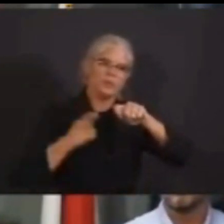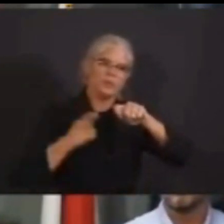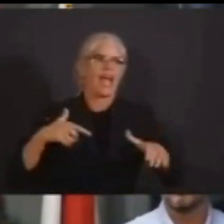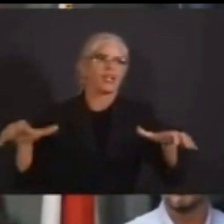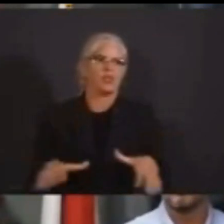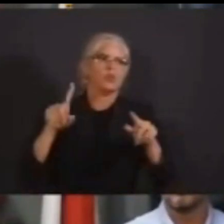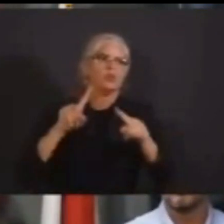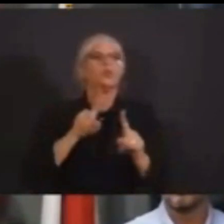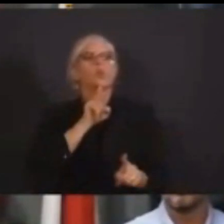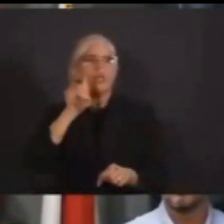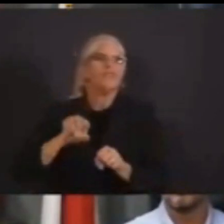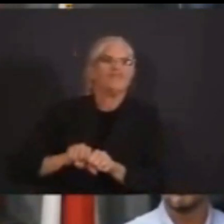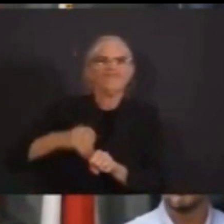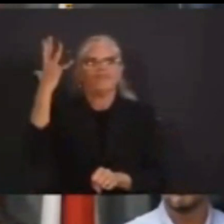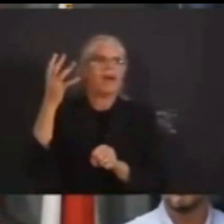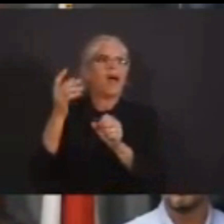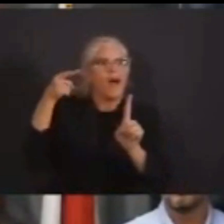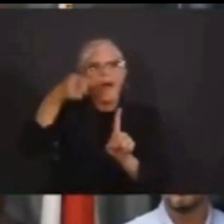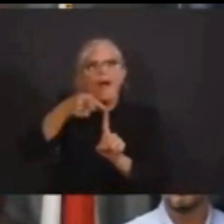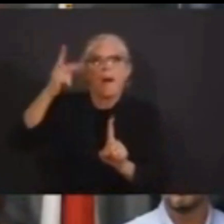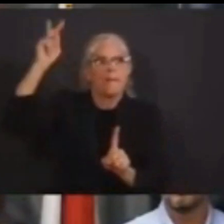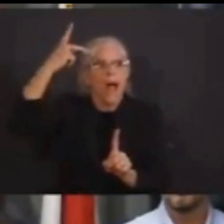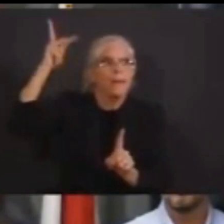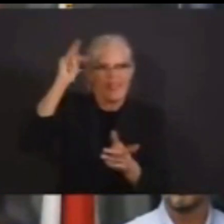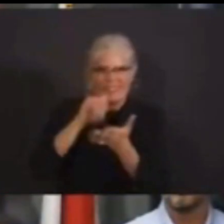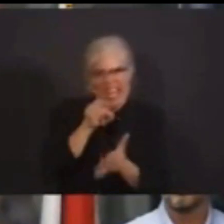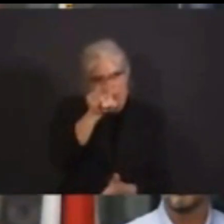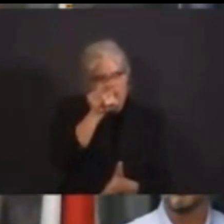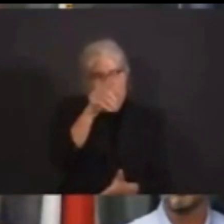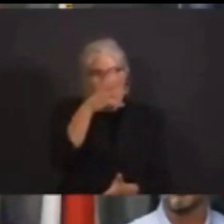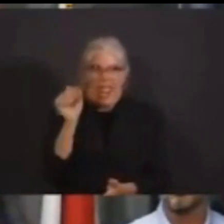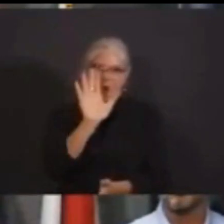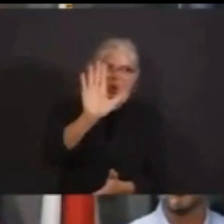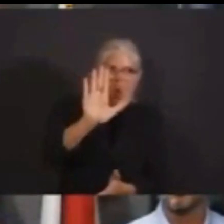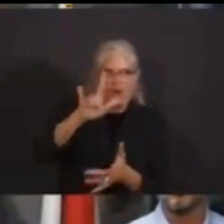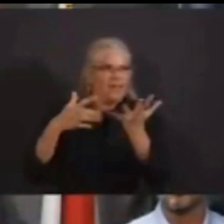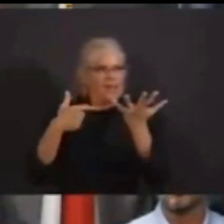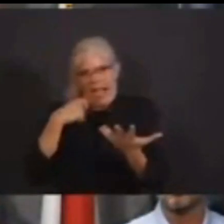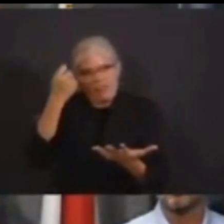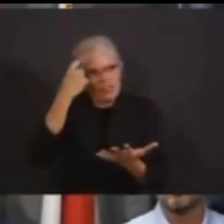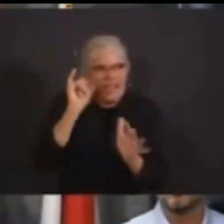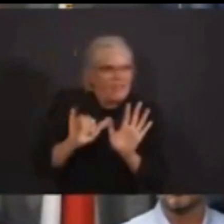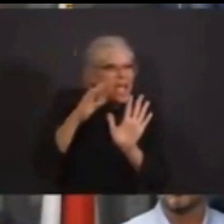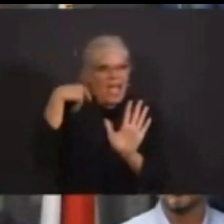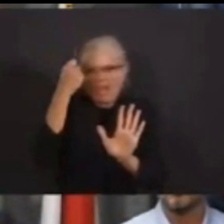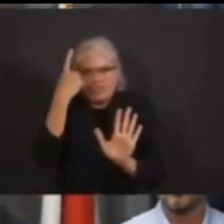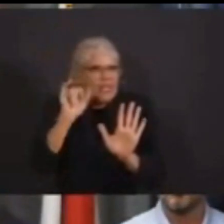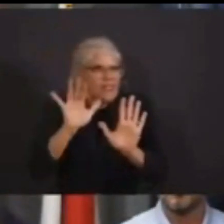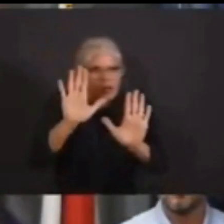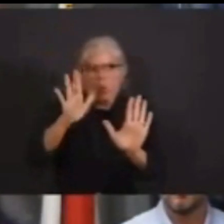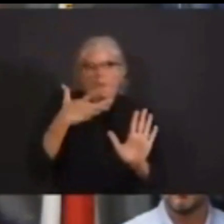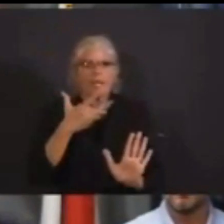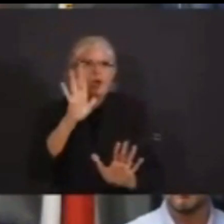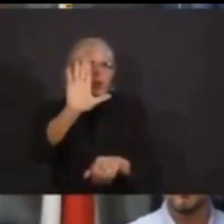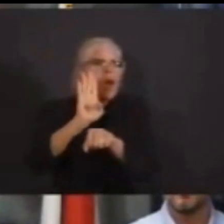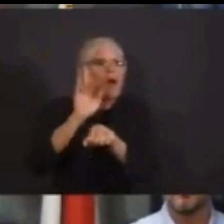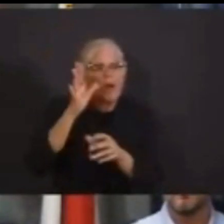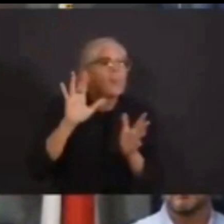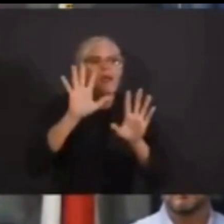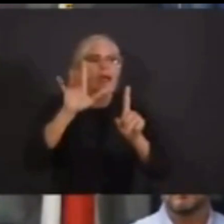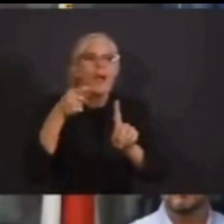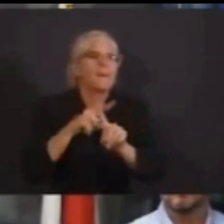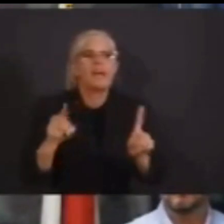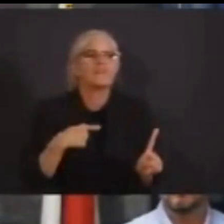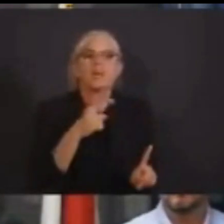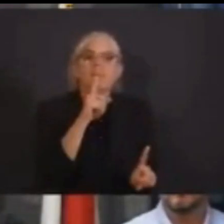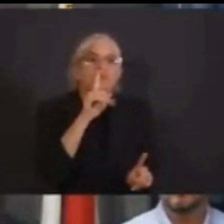make a political agenda. That's what you do. That's how you get your clicks. I understand that. I understand that's the business model. Well, but I don't want to talk